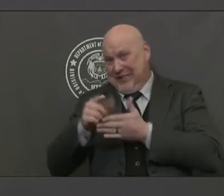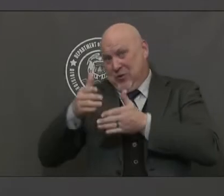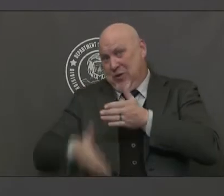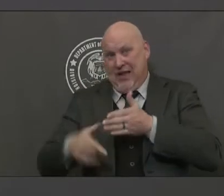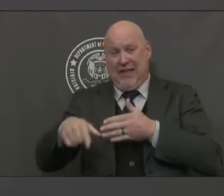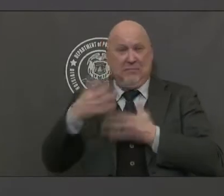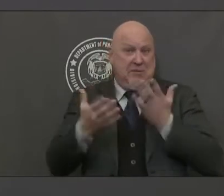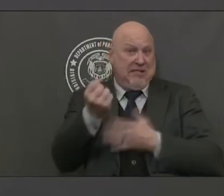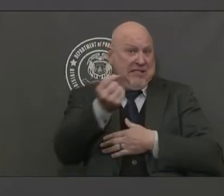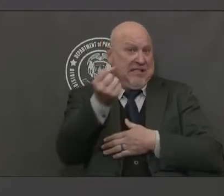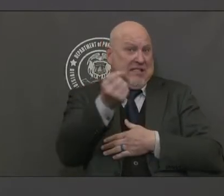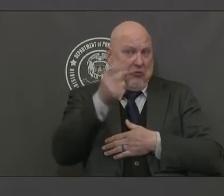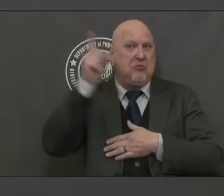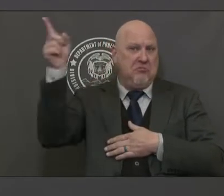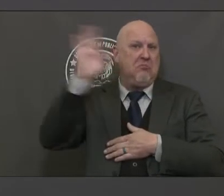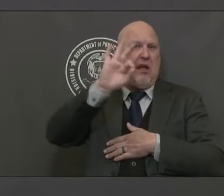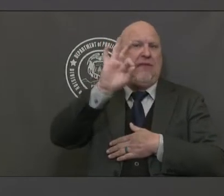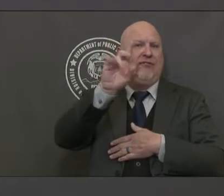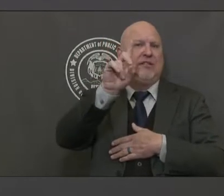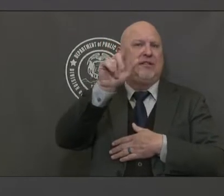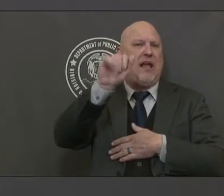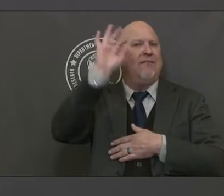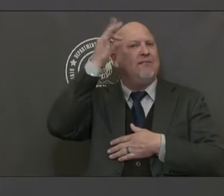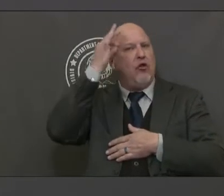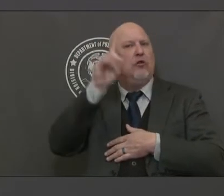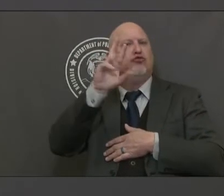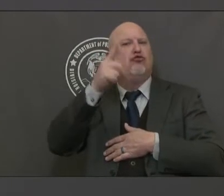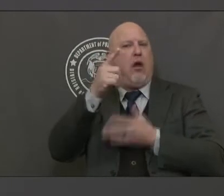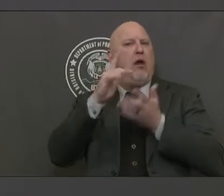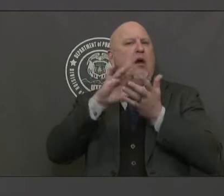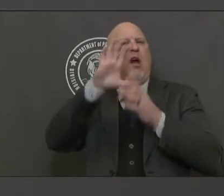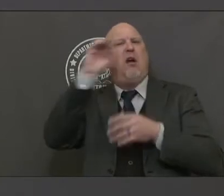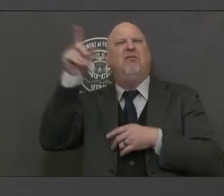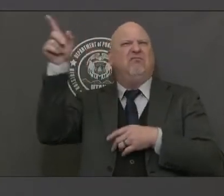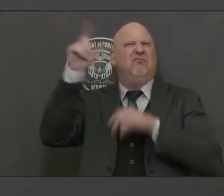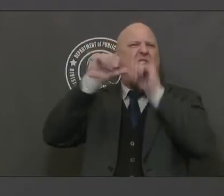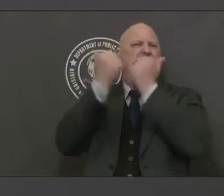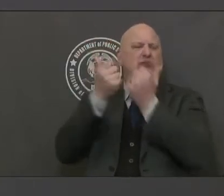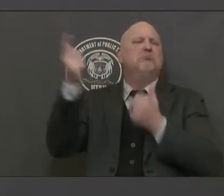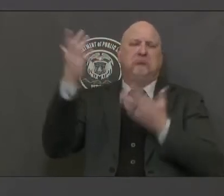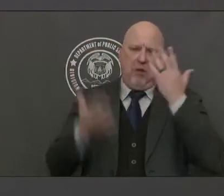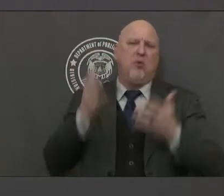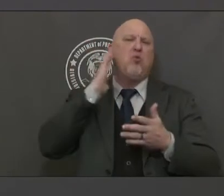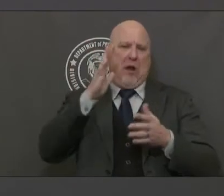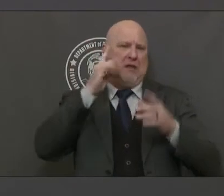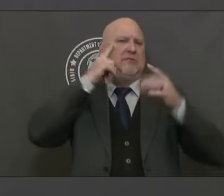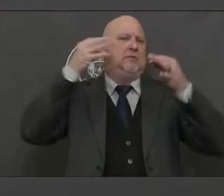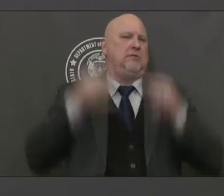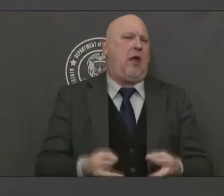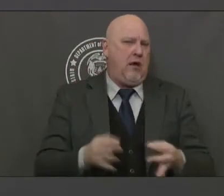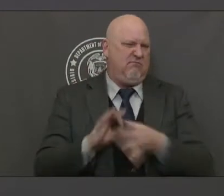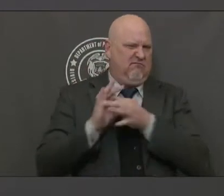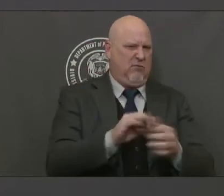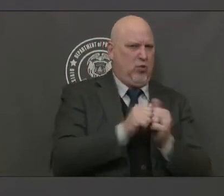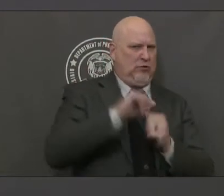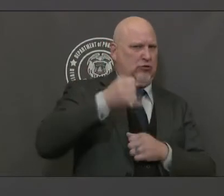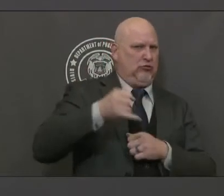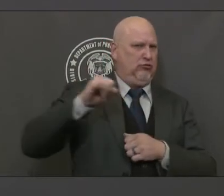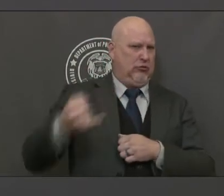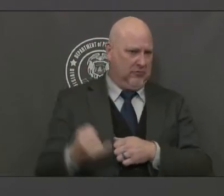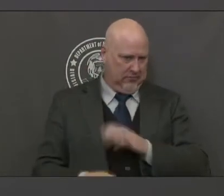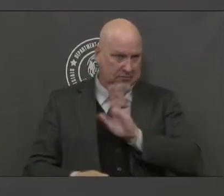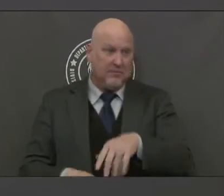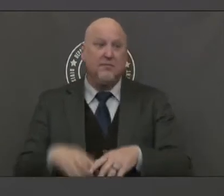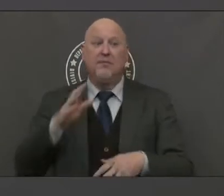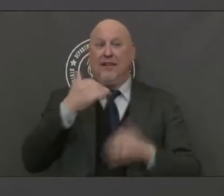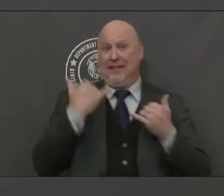the federal government is already getting those doses into the system, and we have been approved for over 20,000 doses